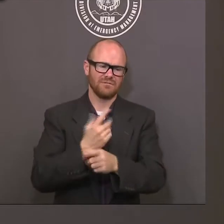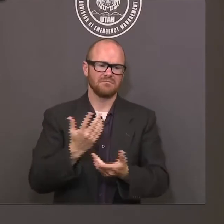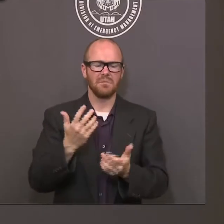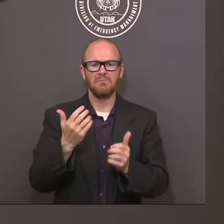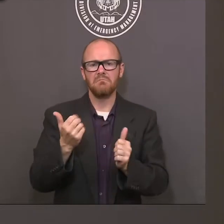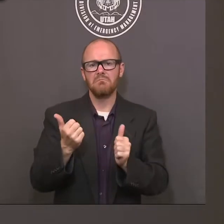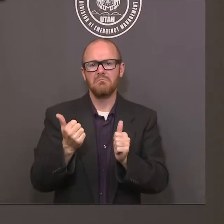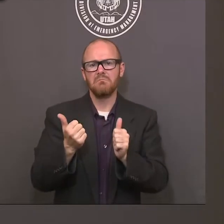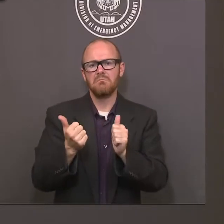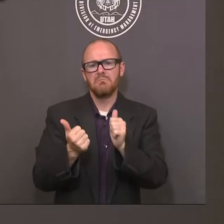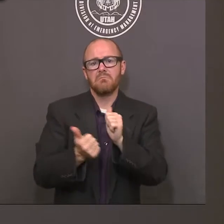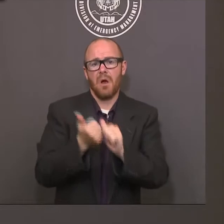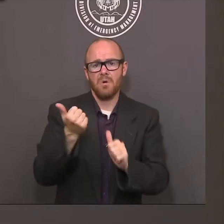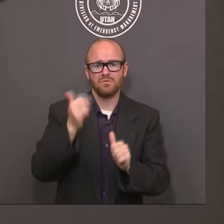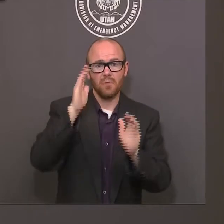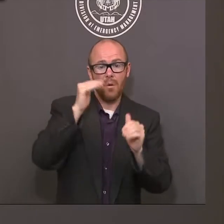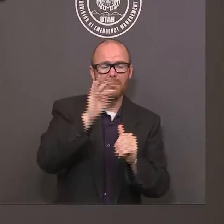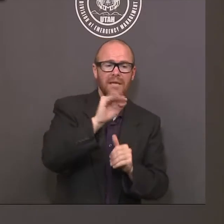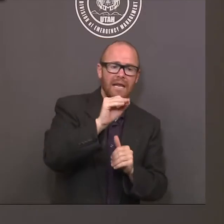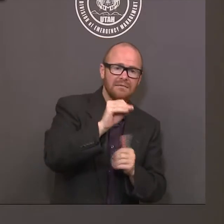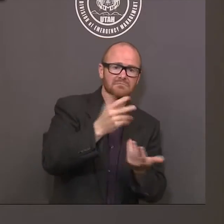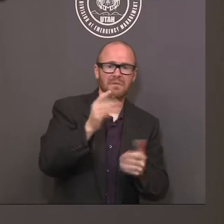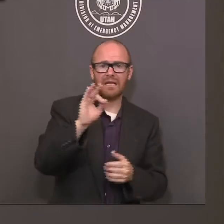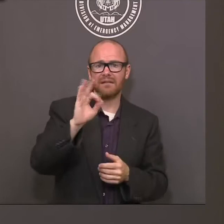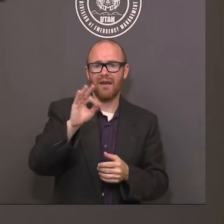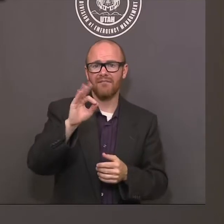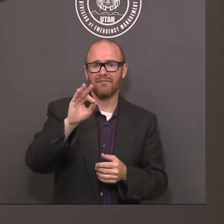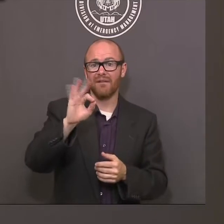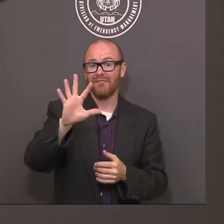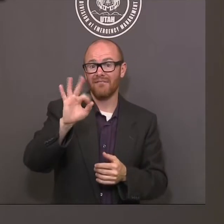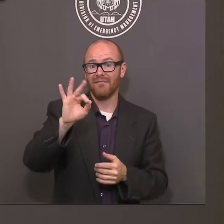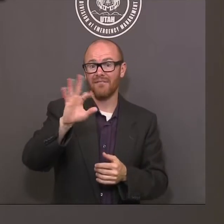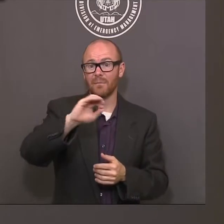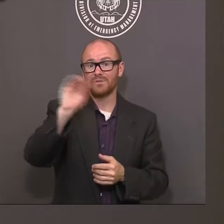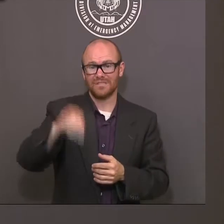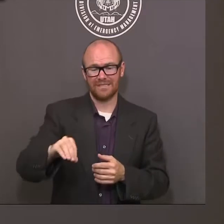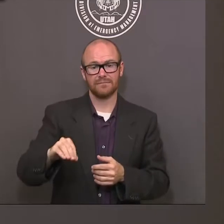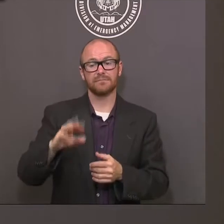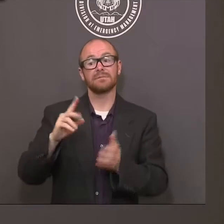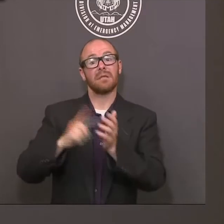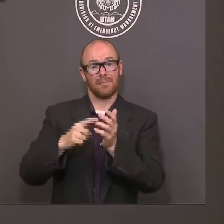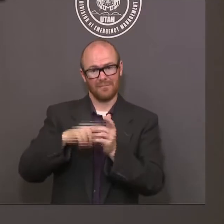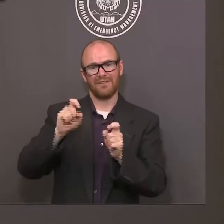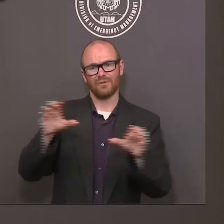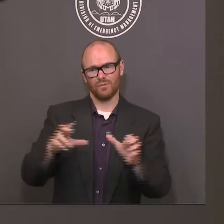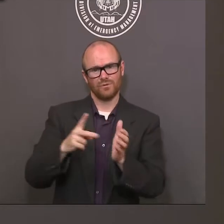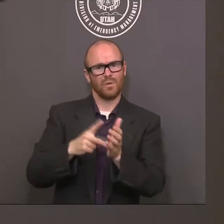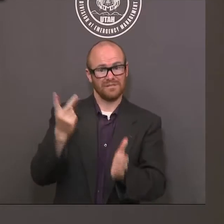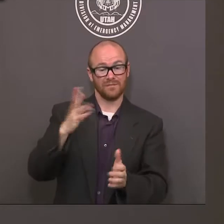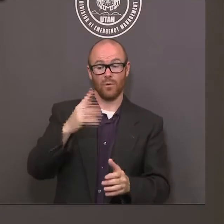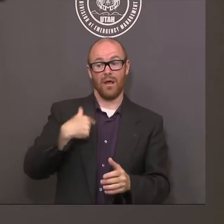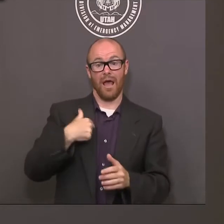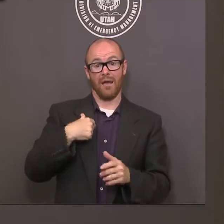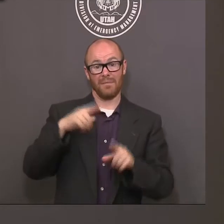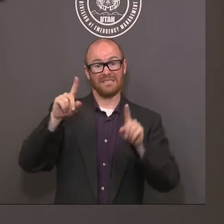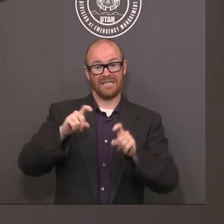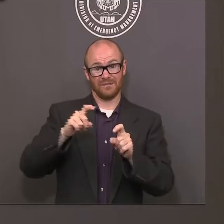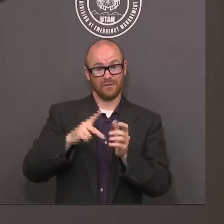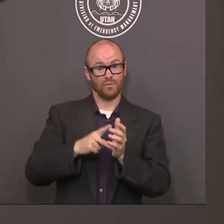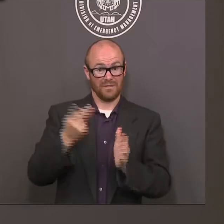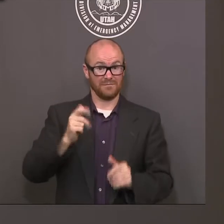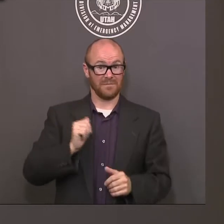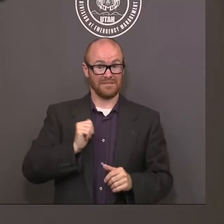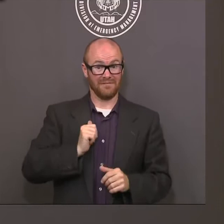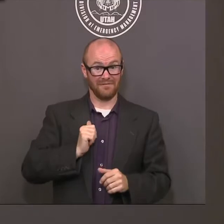in the 90-95% accuracy rate. Sometimes you need to do them twice to make sure. I've been tested for the antibodies. I've done it